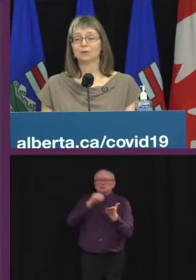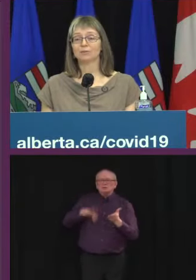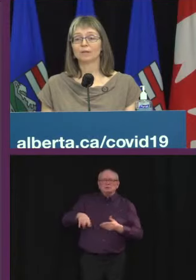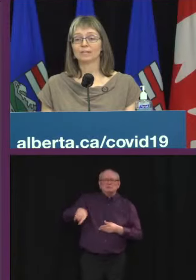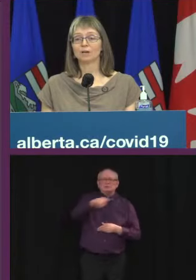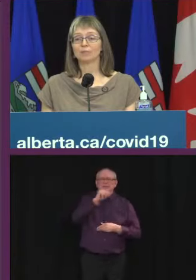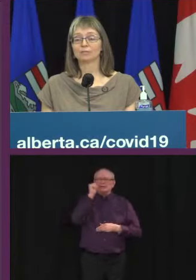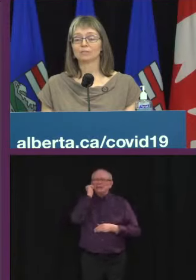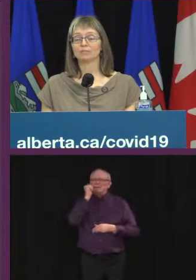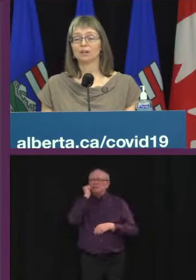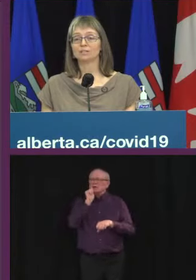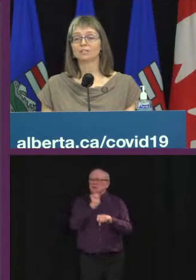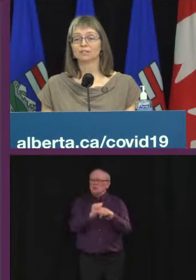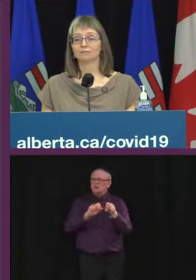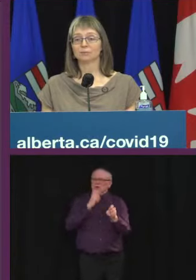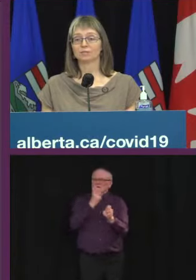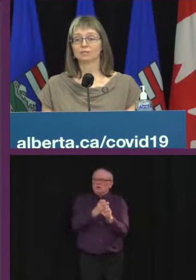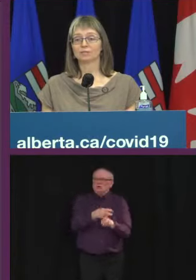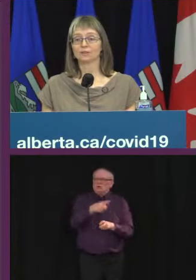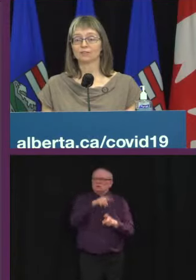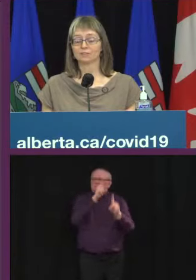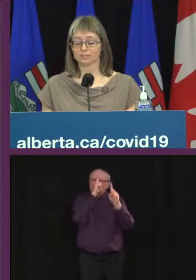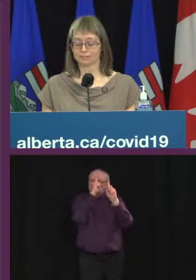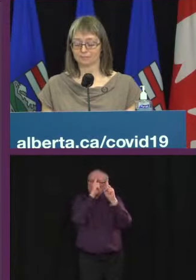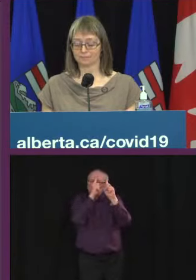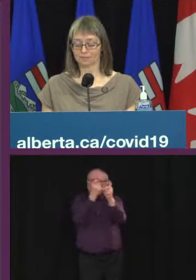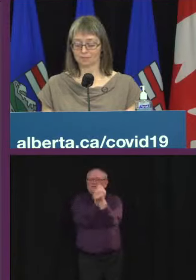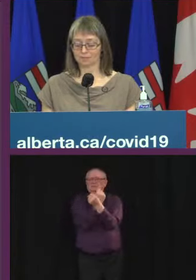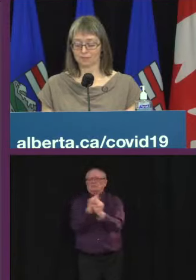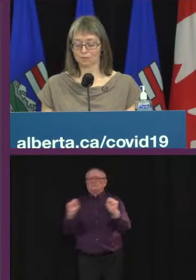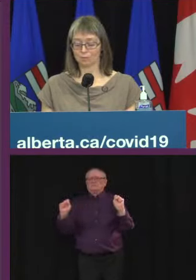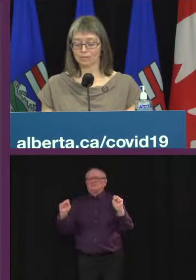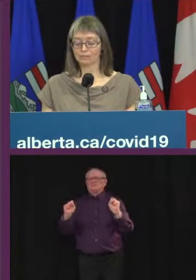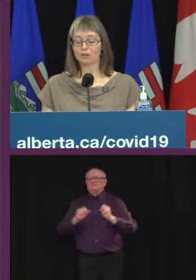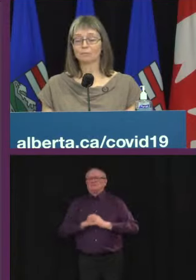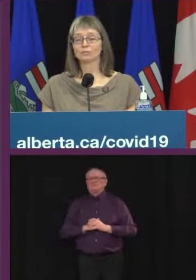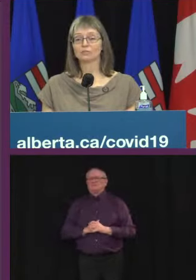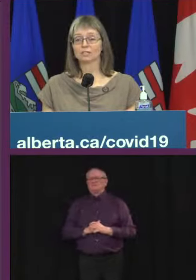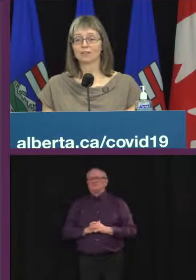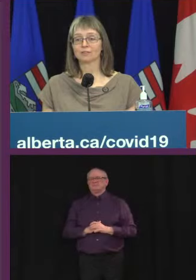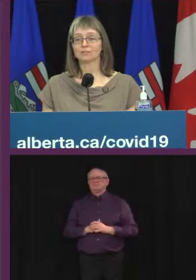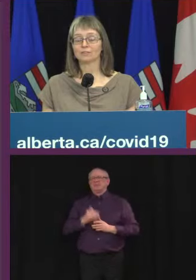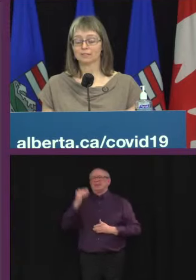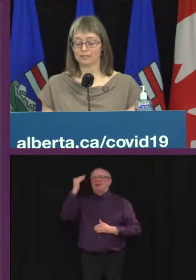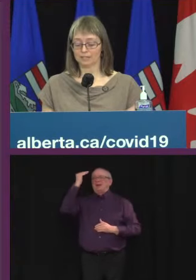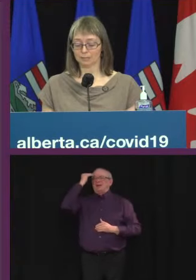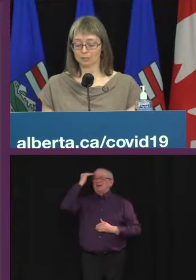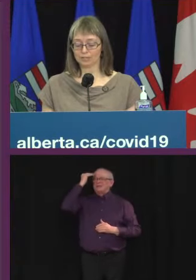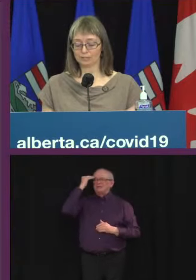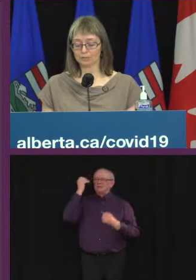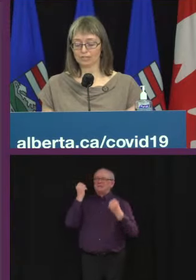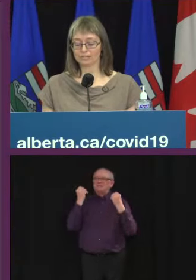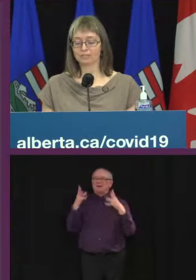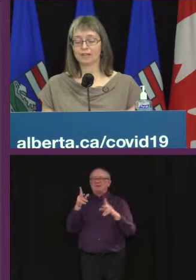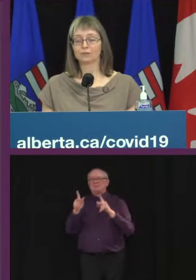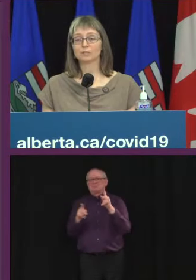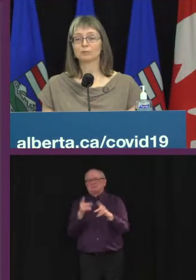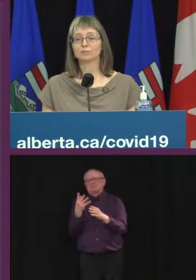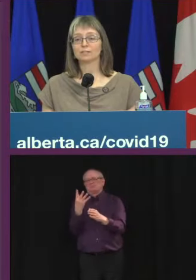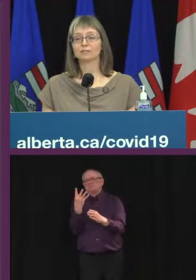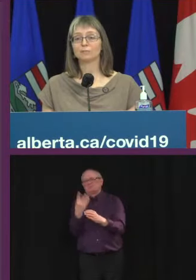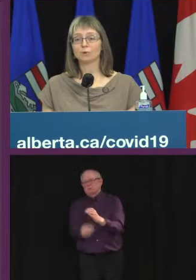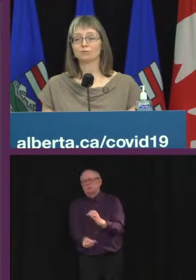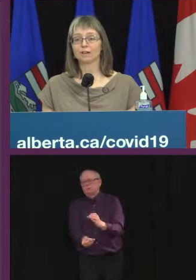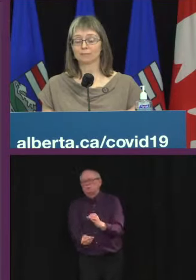Finally, I know that many Albertans have lost a loved one to this virus. What we have accomplished together in bringing new cases down